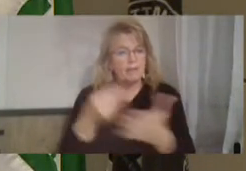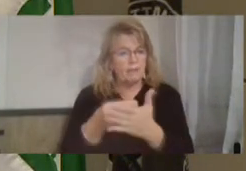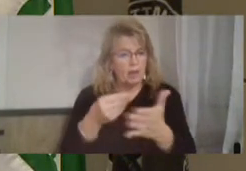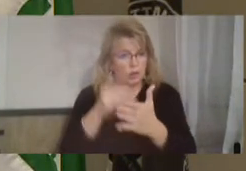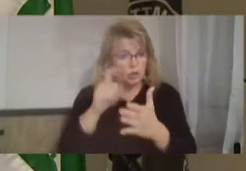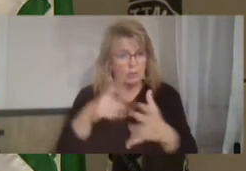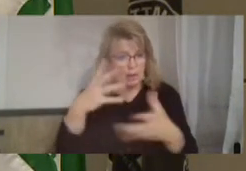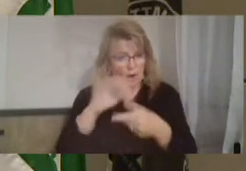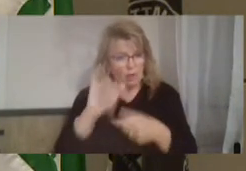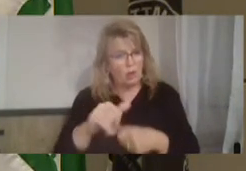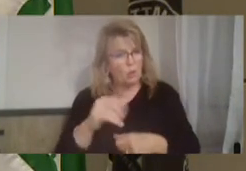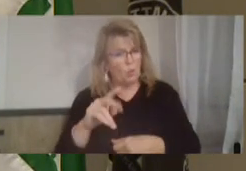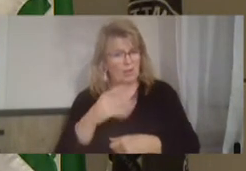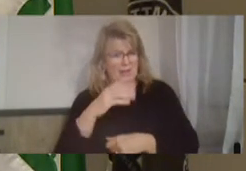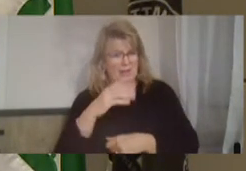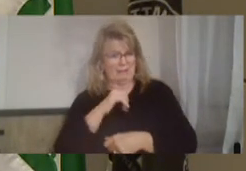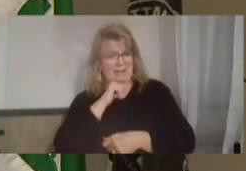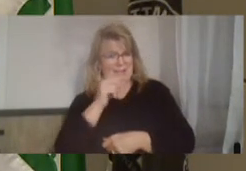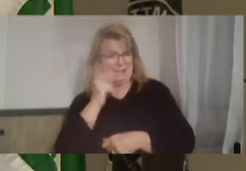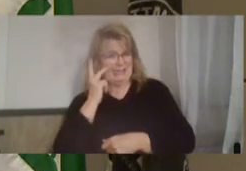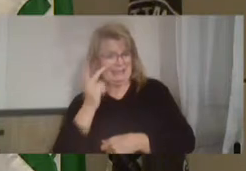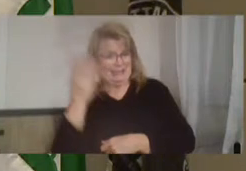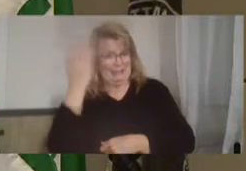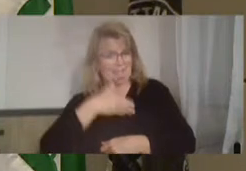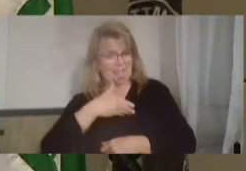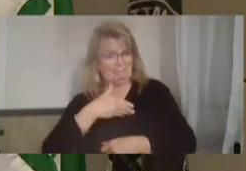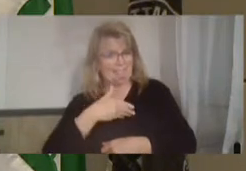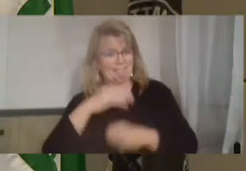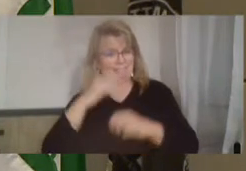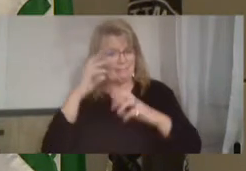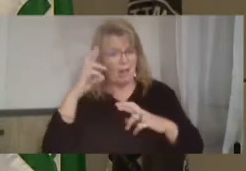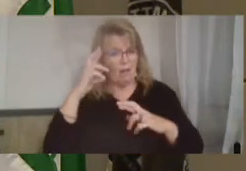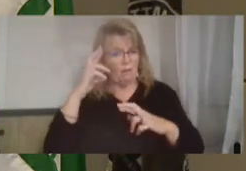see, and hopefully this could be one of those deal points